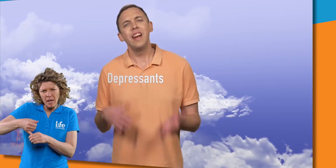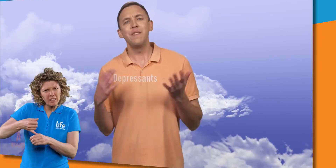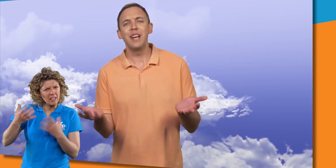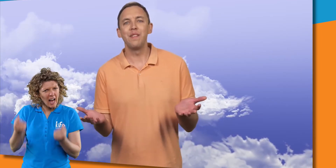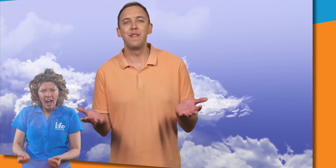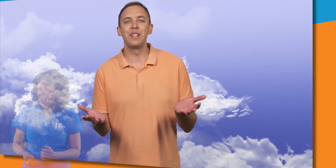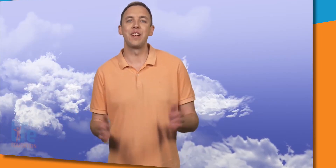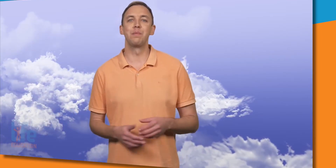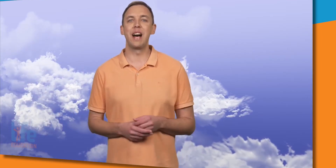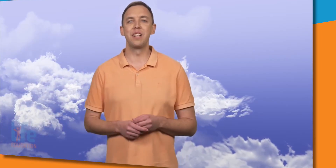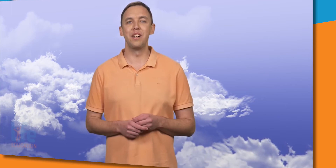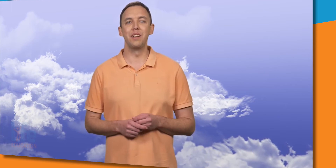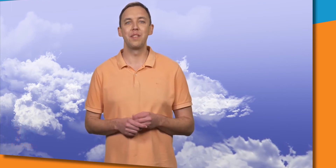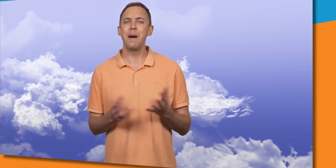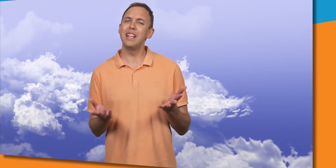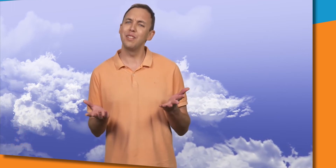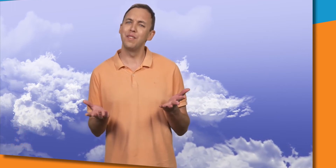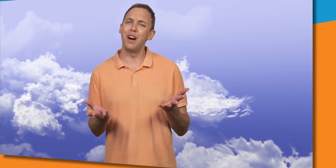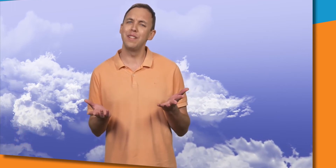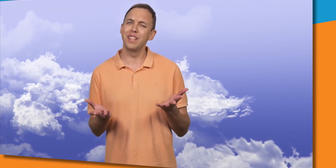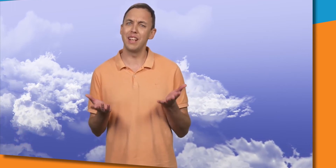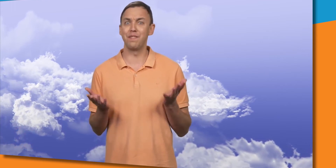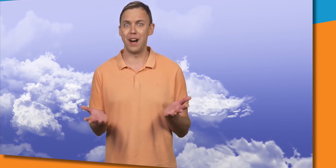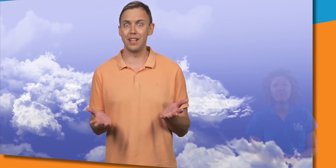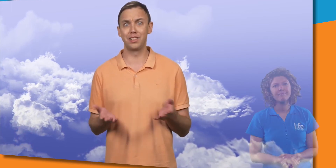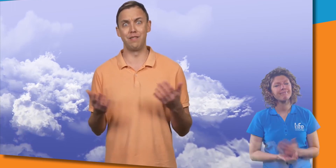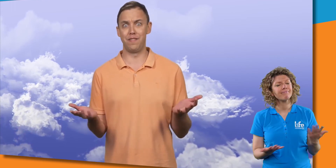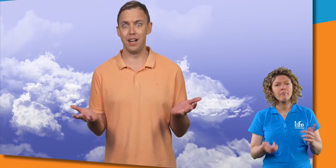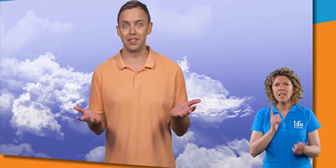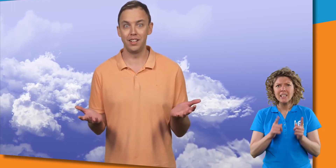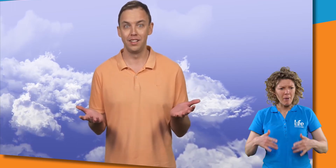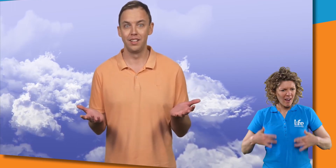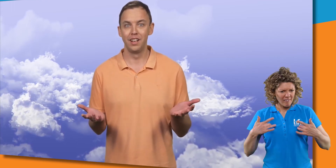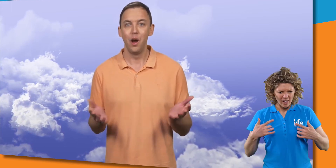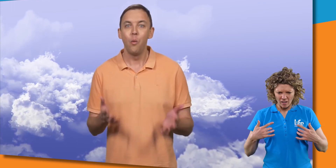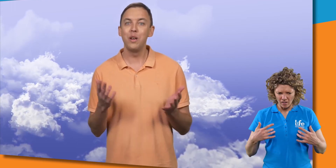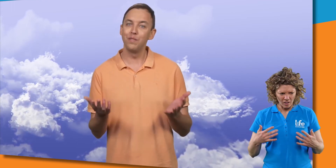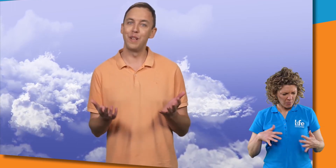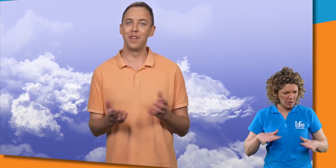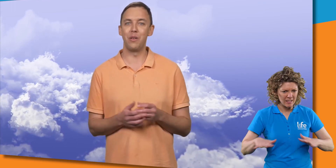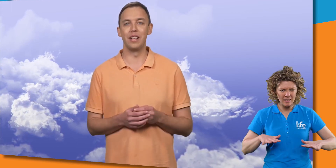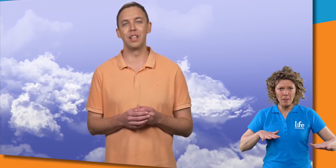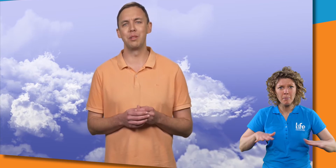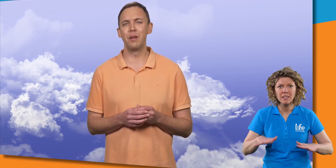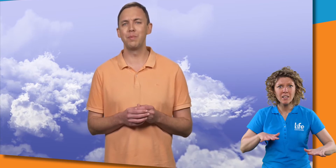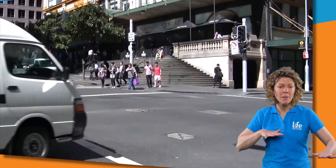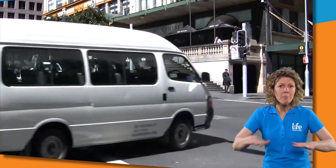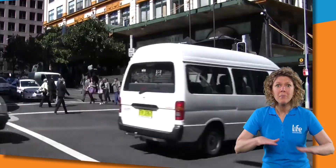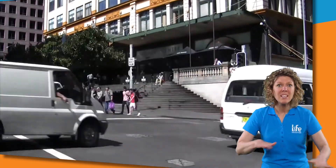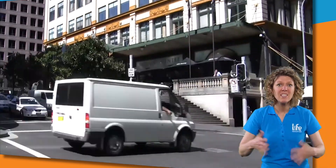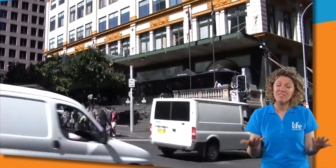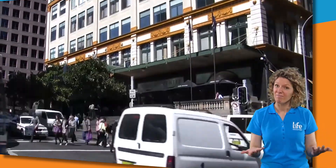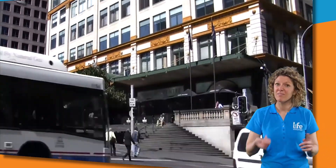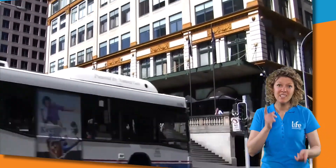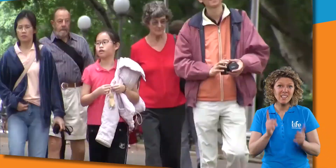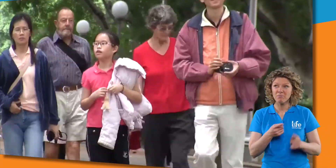Do you ever get the feeling that on planet Earth, the pace of life is getting faster and faster? We all feel that way sometimes, but it's